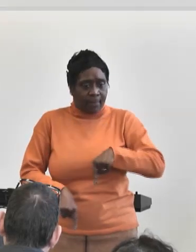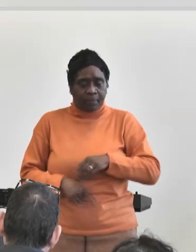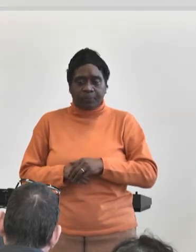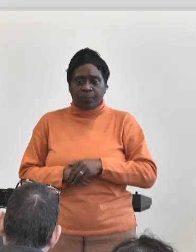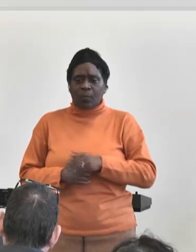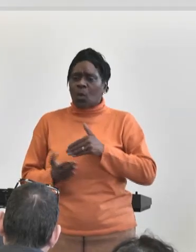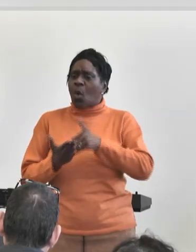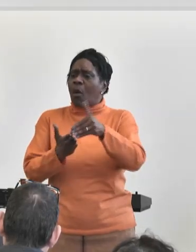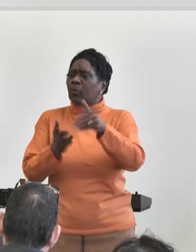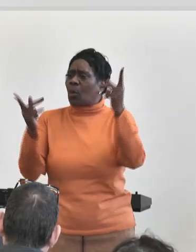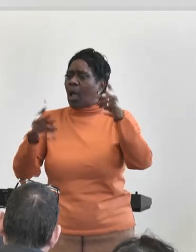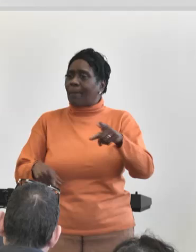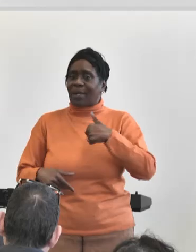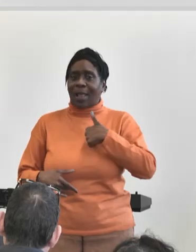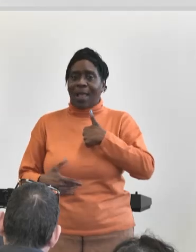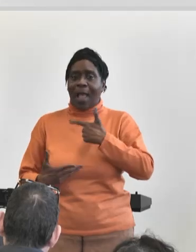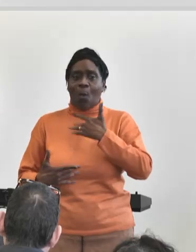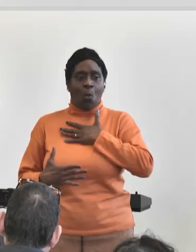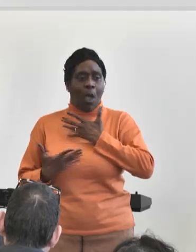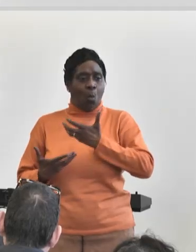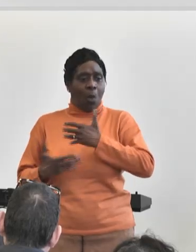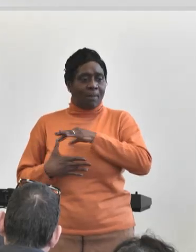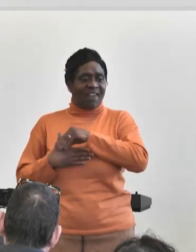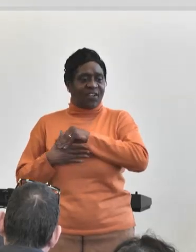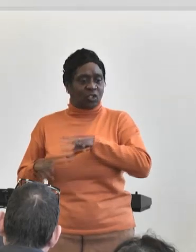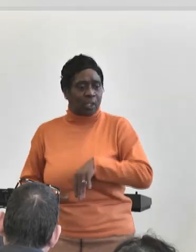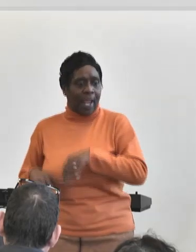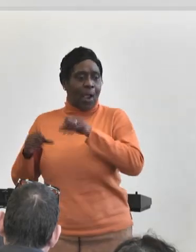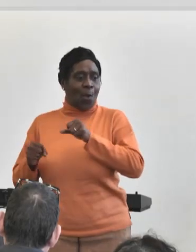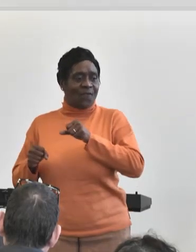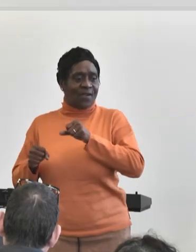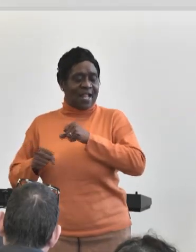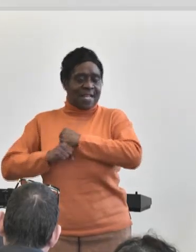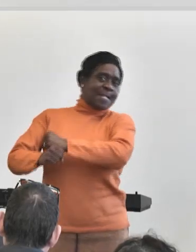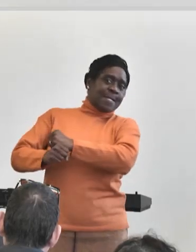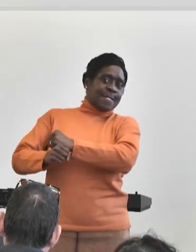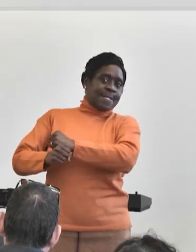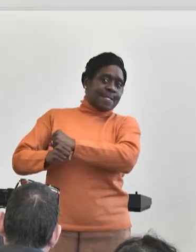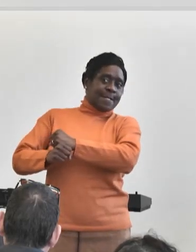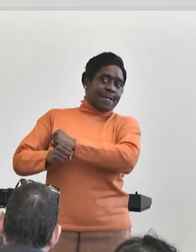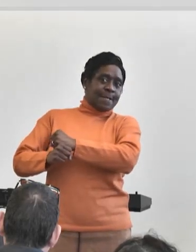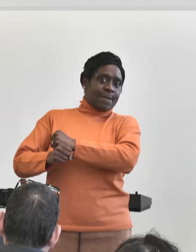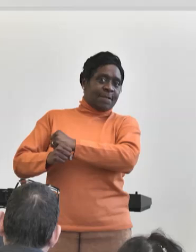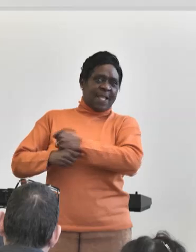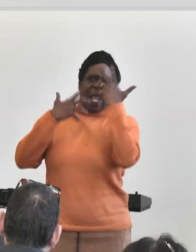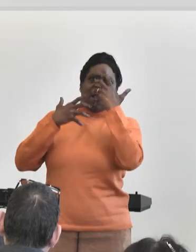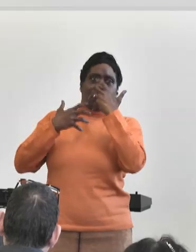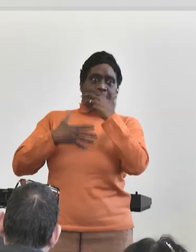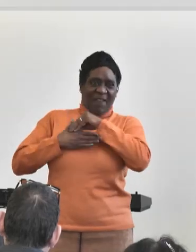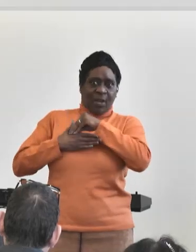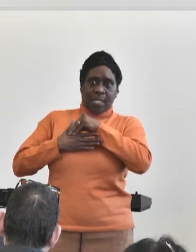Too often, I want my flesh to take over. Muy a menudo quiero que mi carne defensive, conteste. Angry,